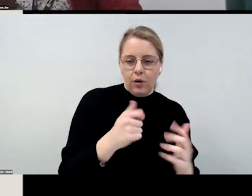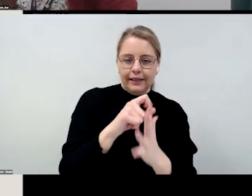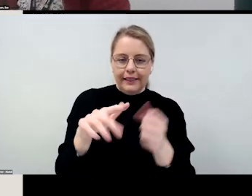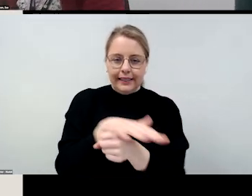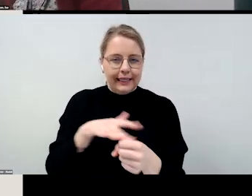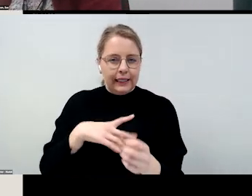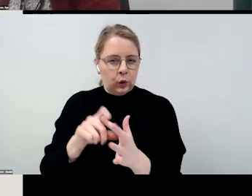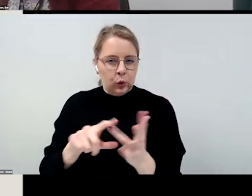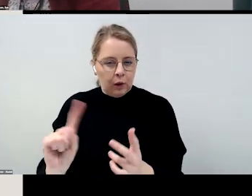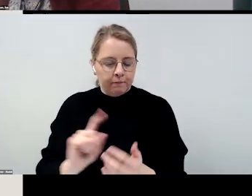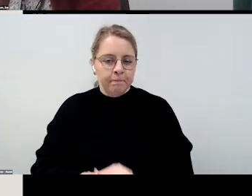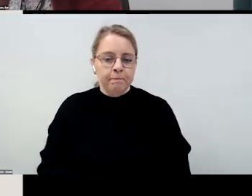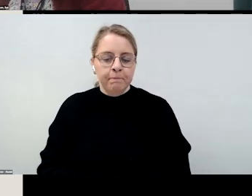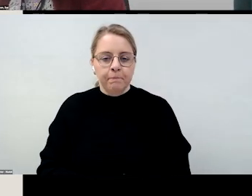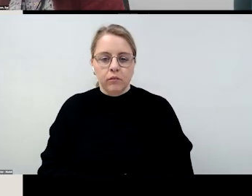do.